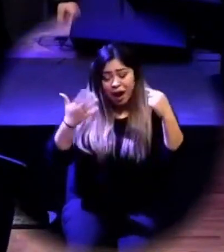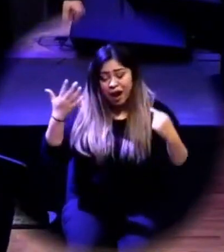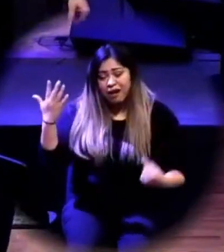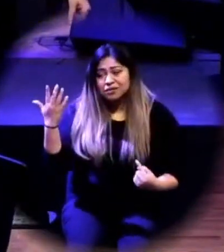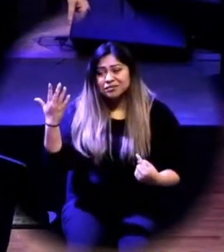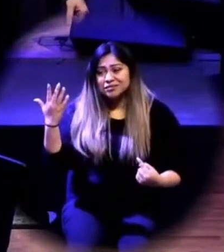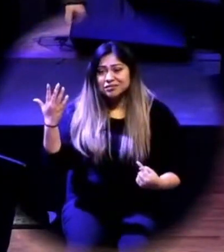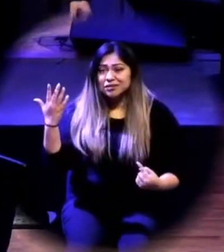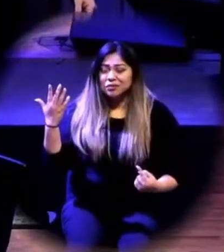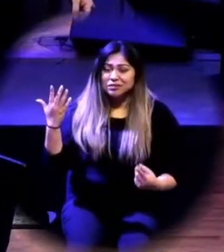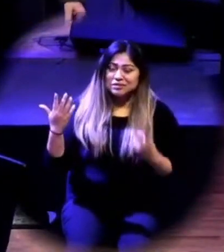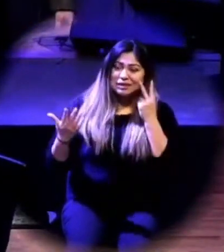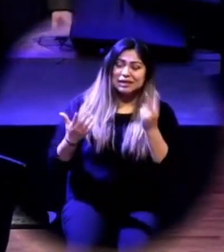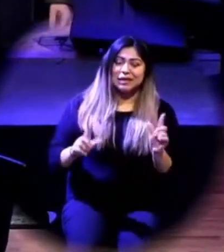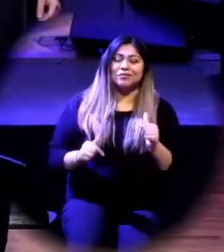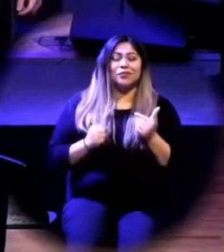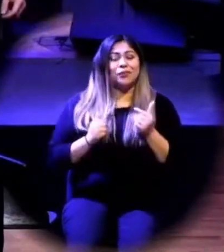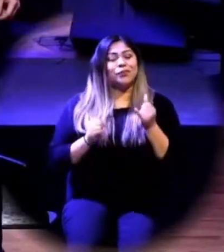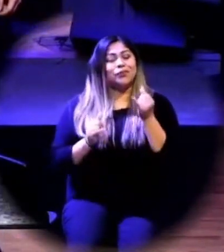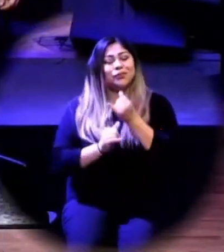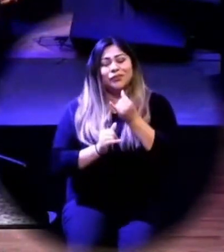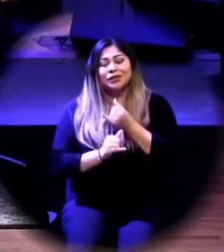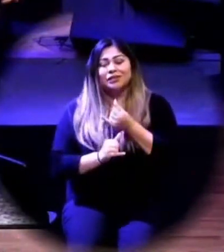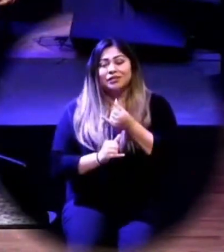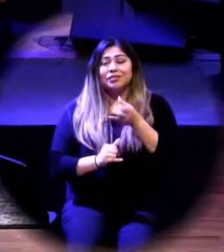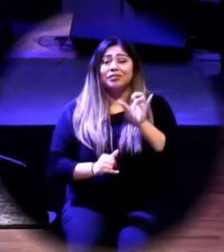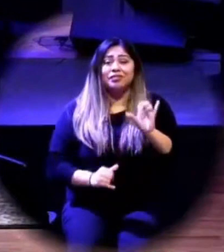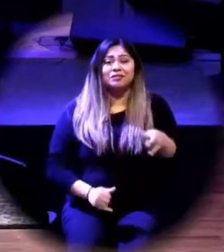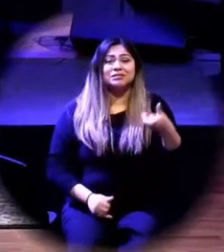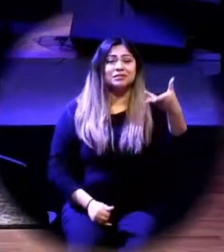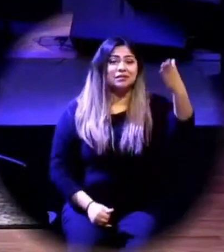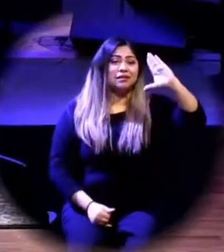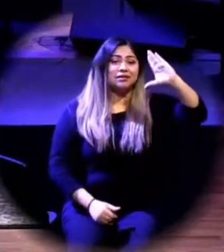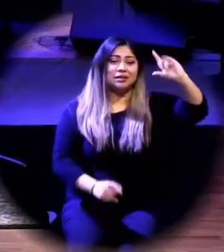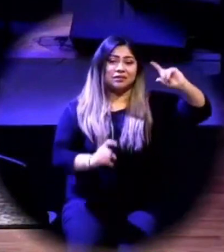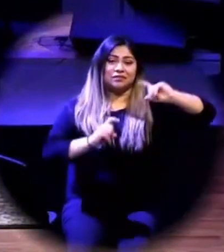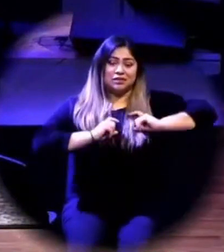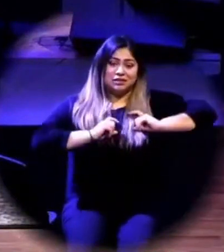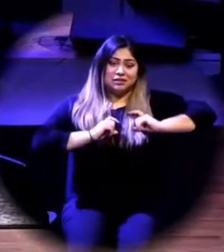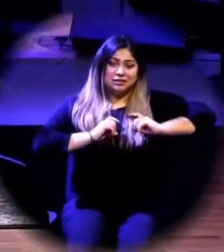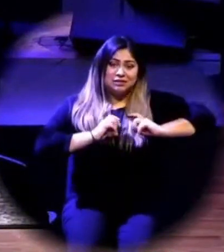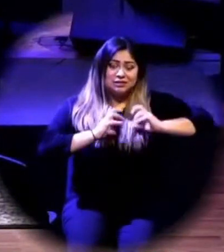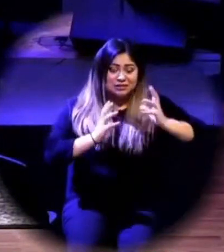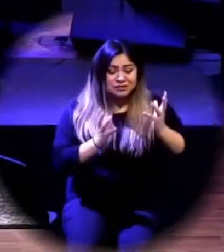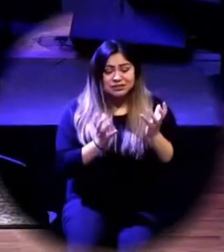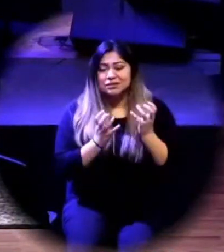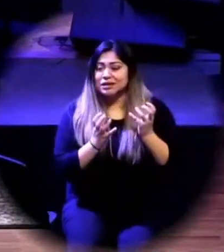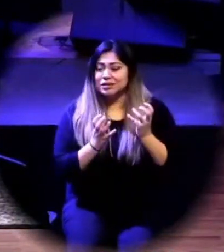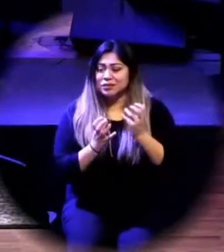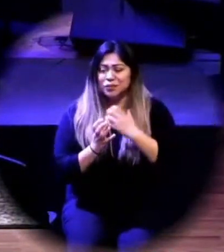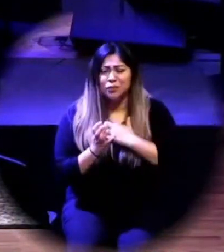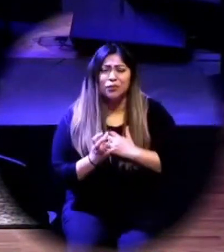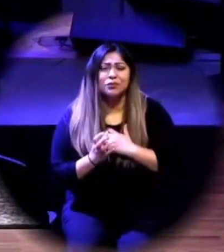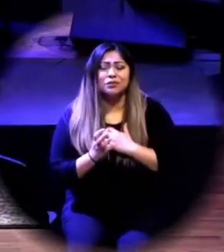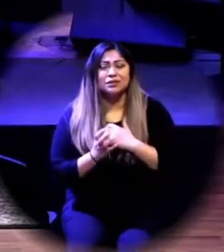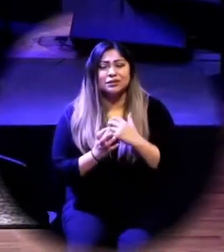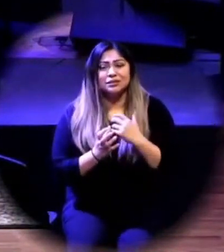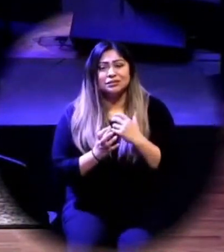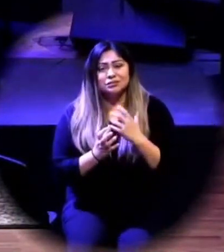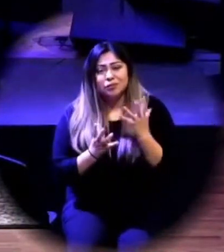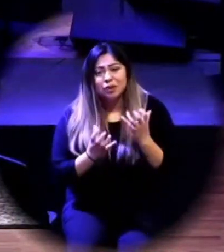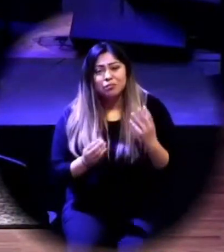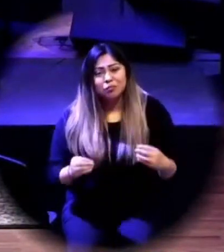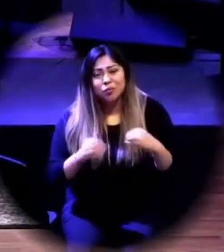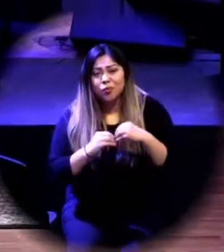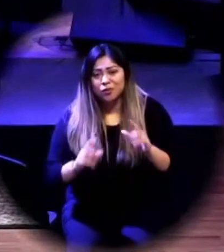that, it is a God-given desire for us to want more and more of